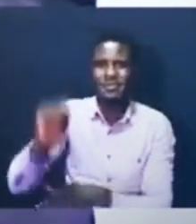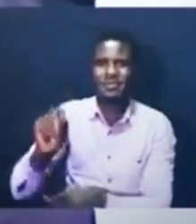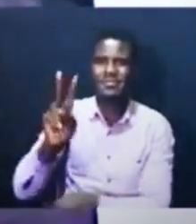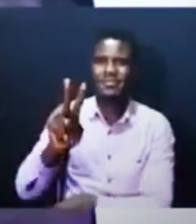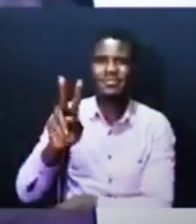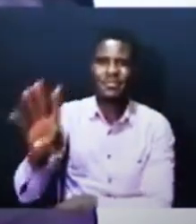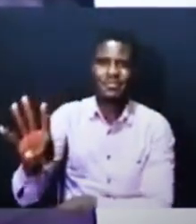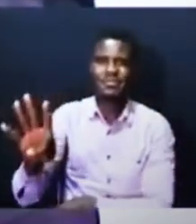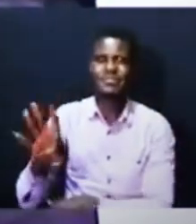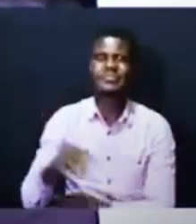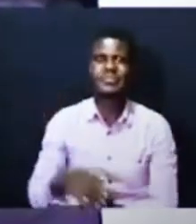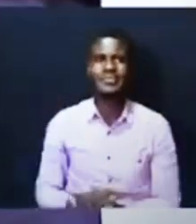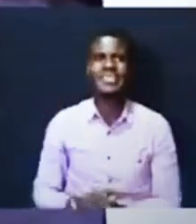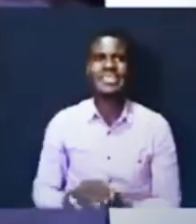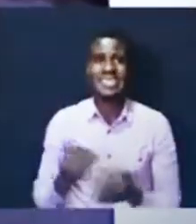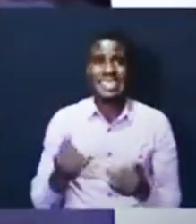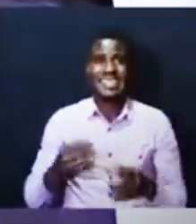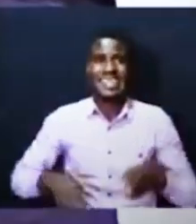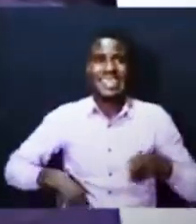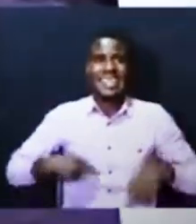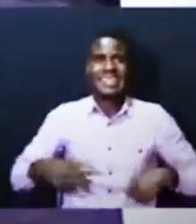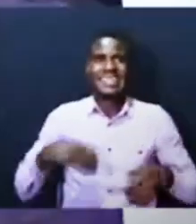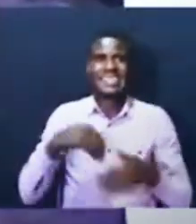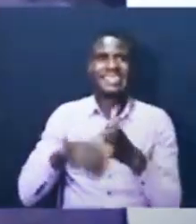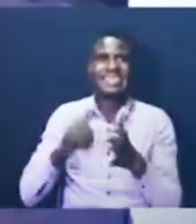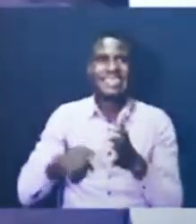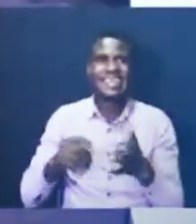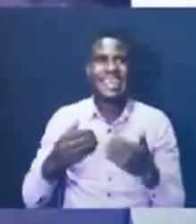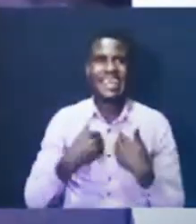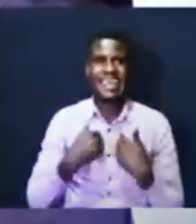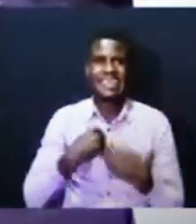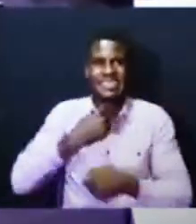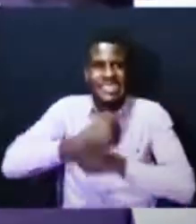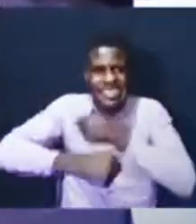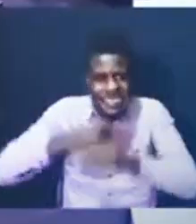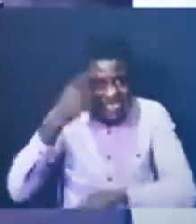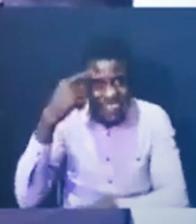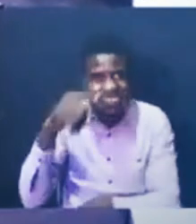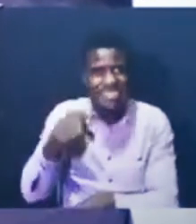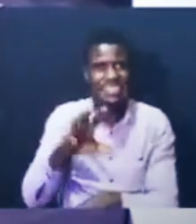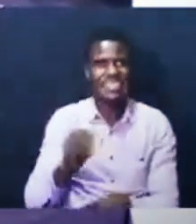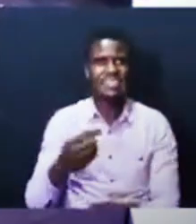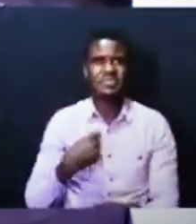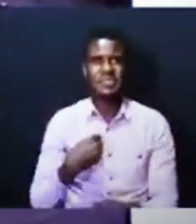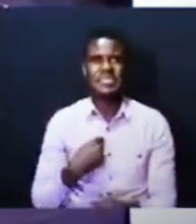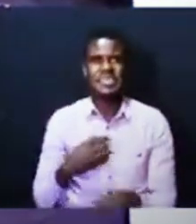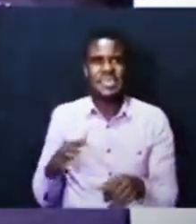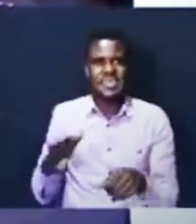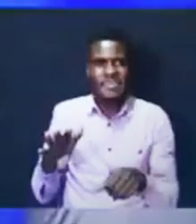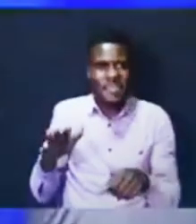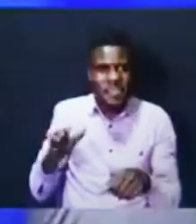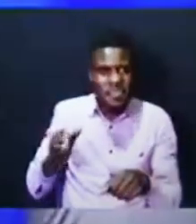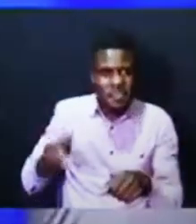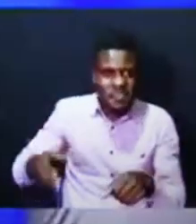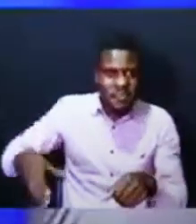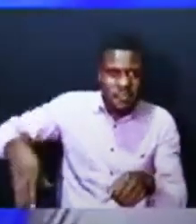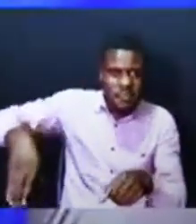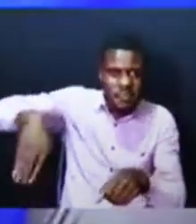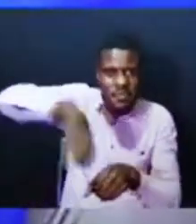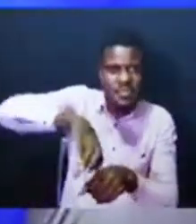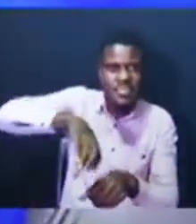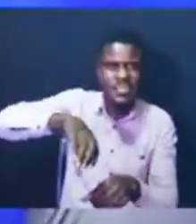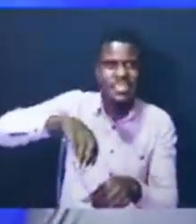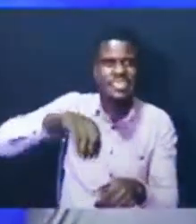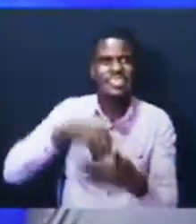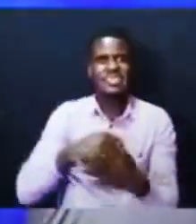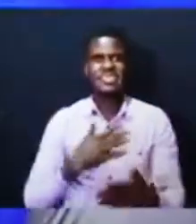I fill up in my flesh what is lacking in regard to Christ's afflictions for the sake of his